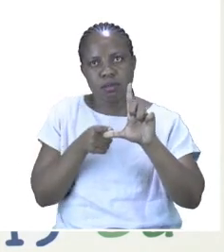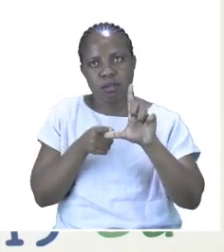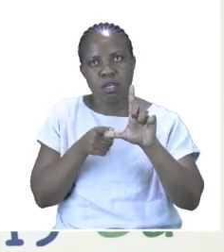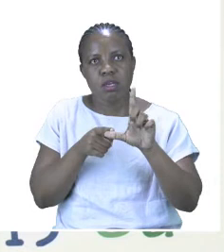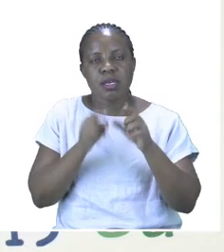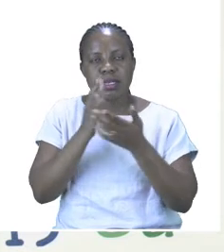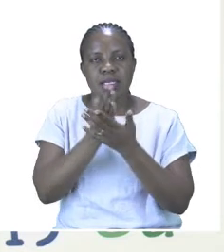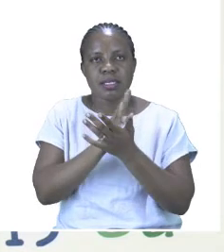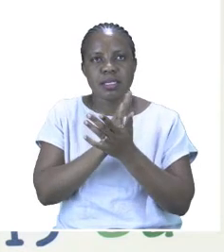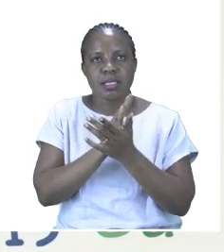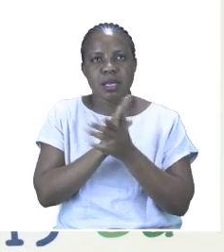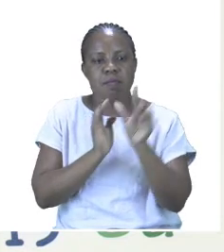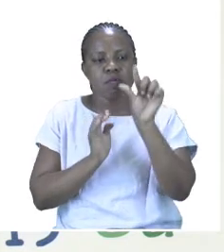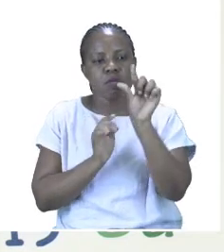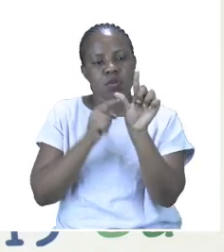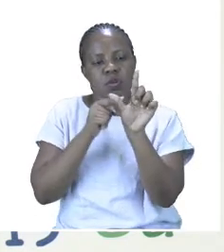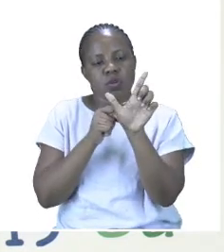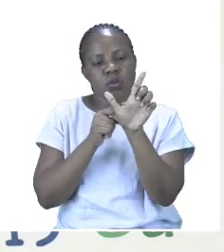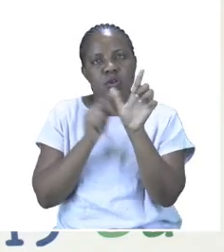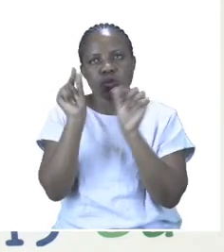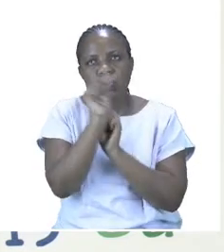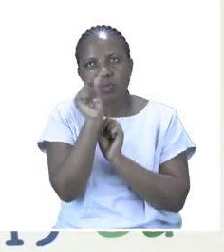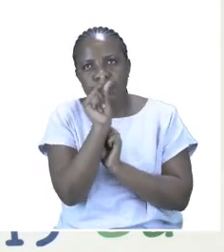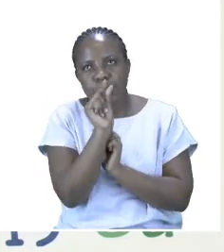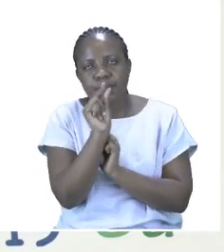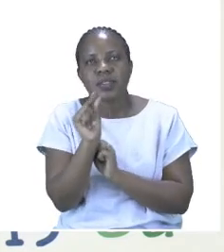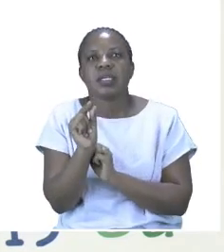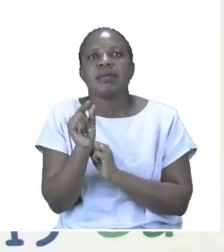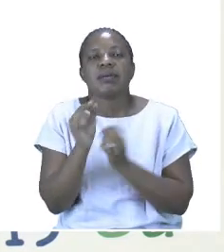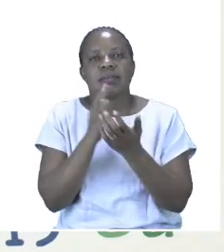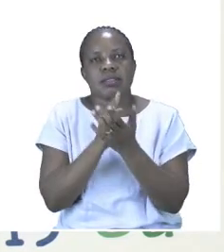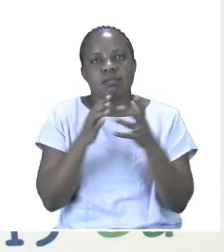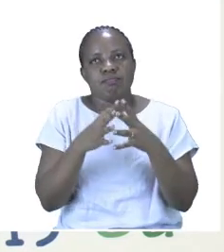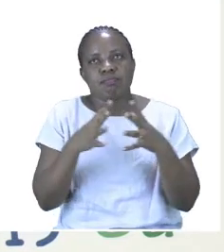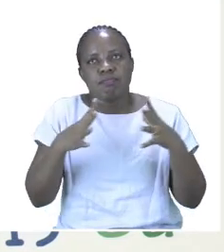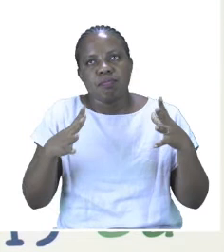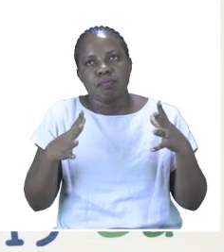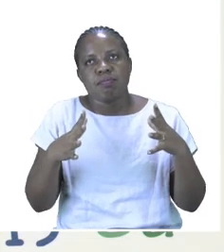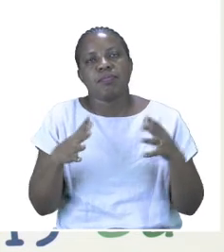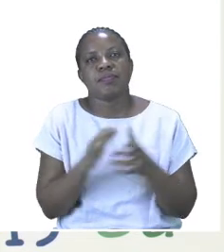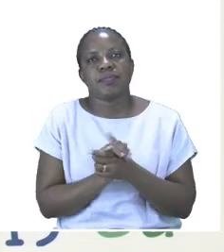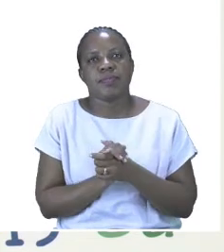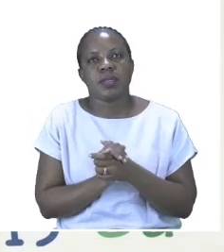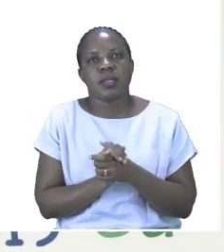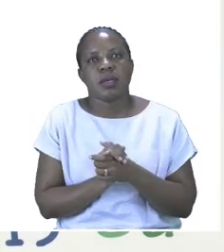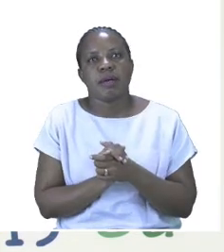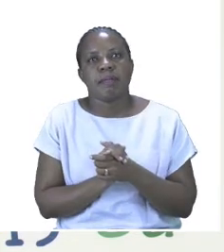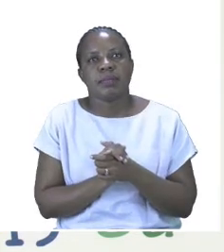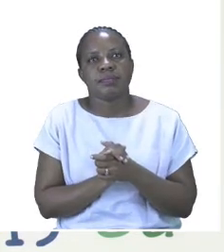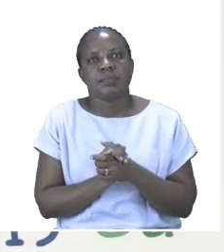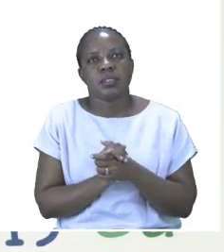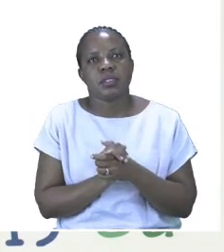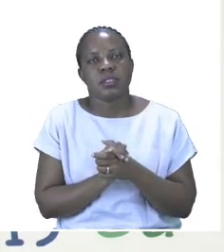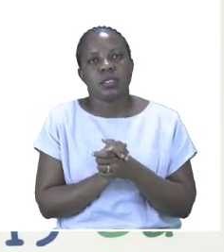is where 2 points of a shape meet. And they make a corner, so any corner that